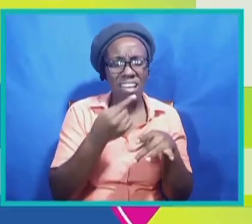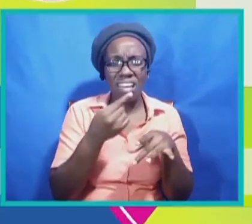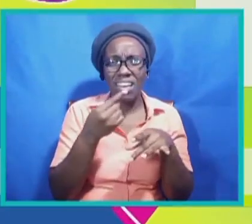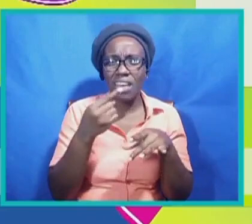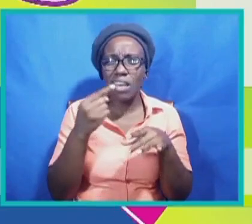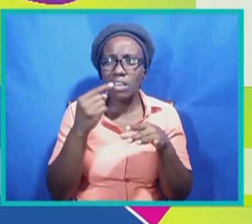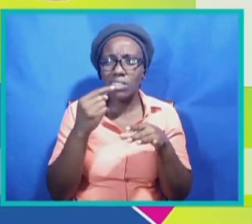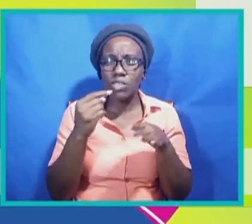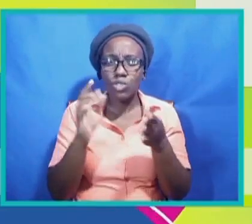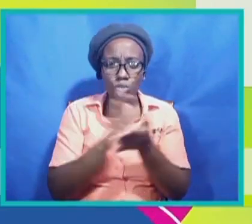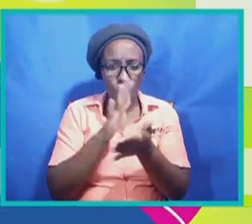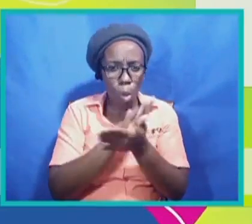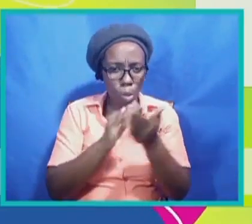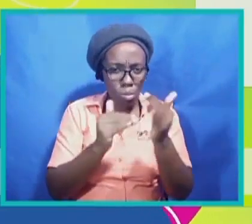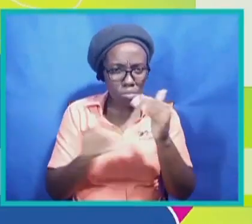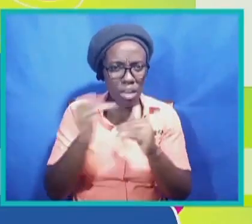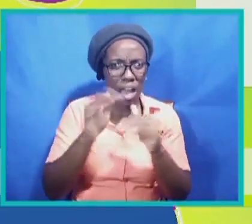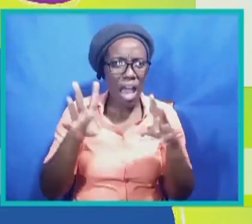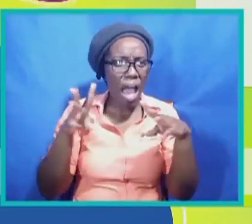Done.